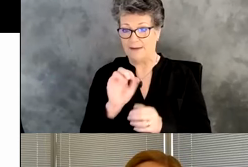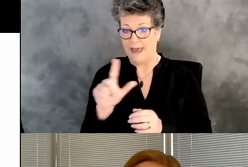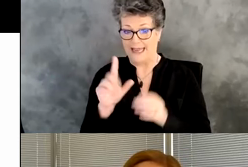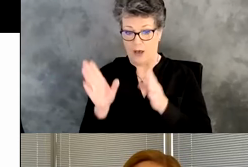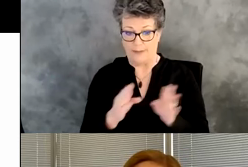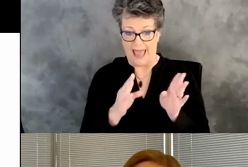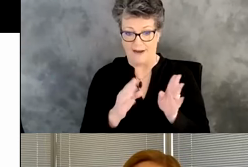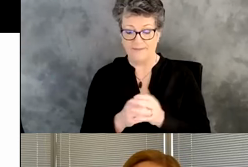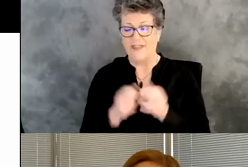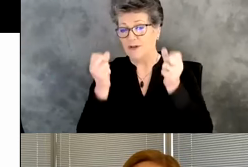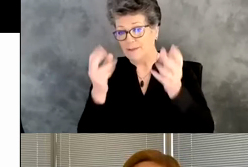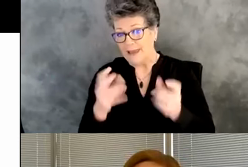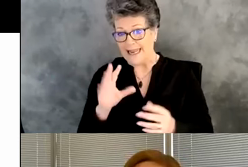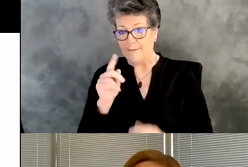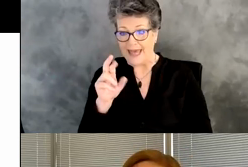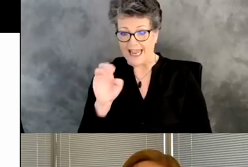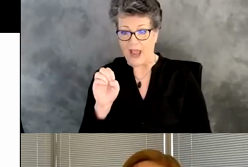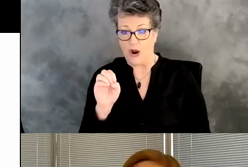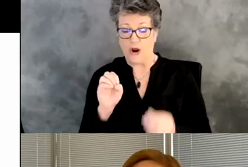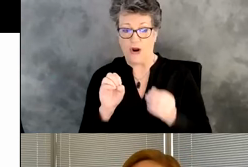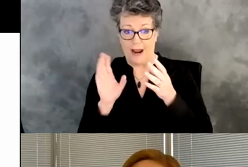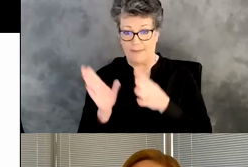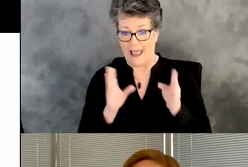course, there are many Medicare plans that are